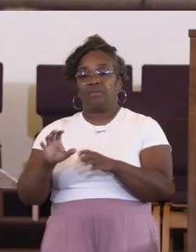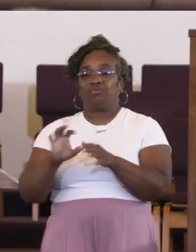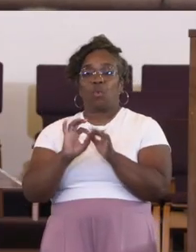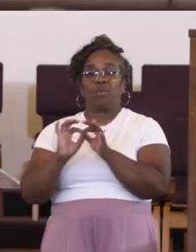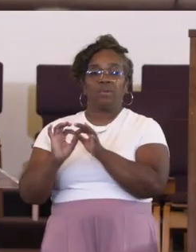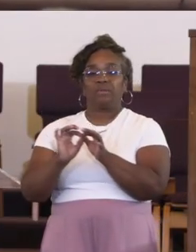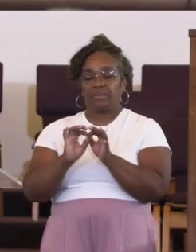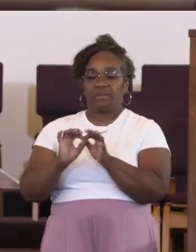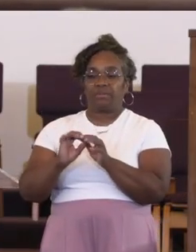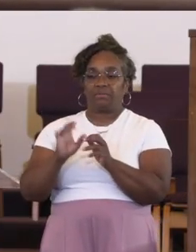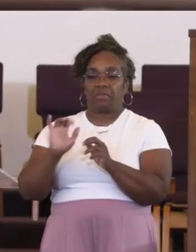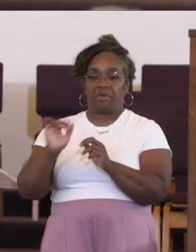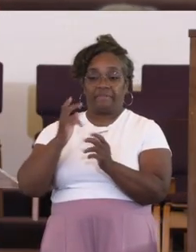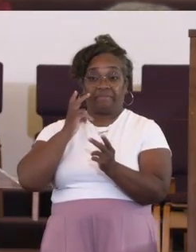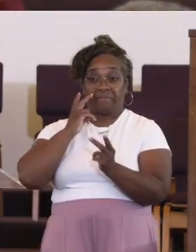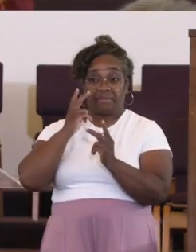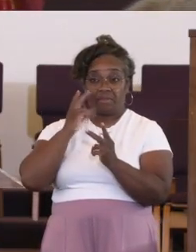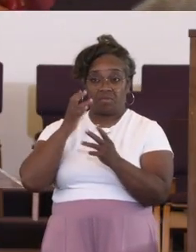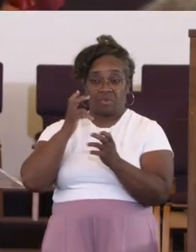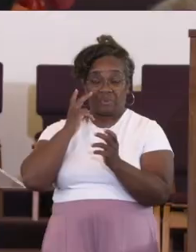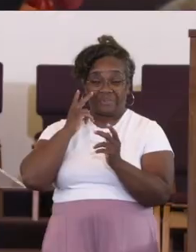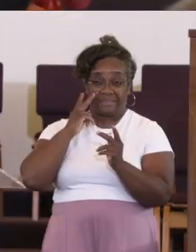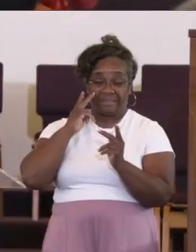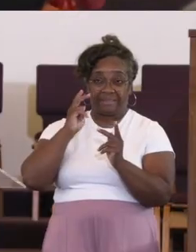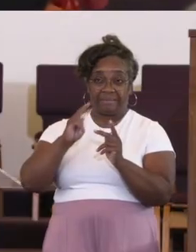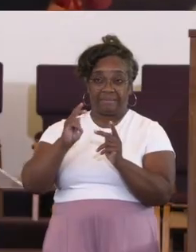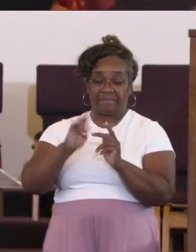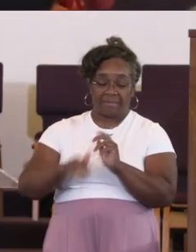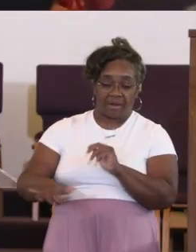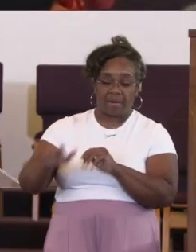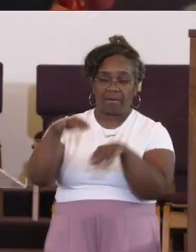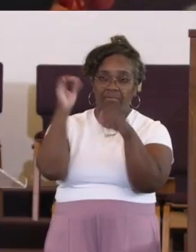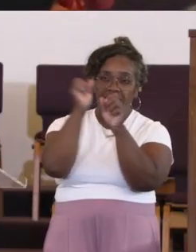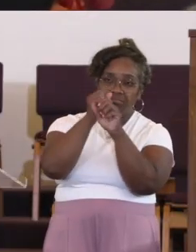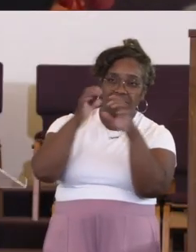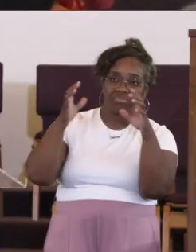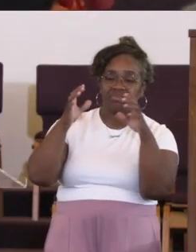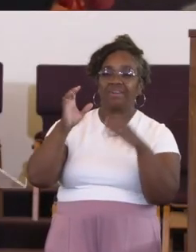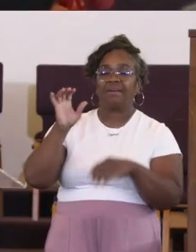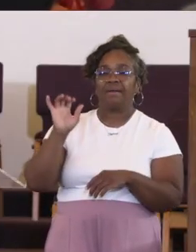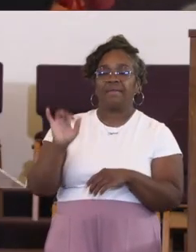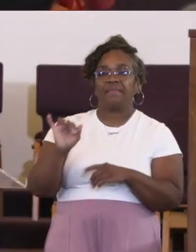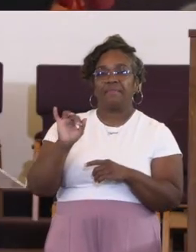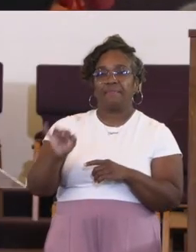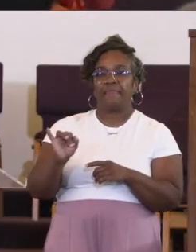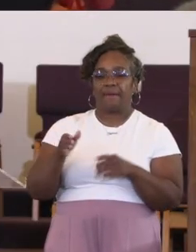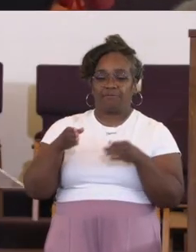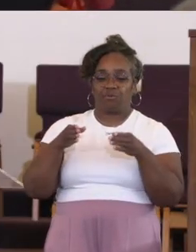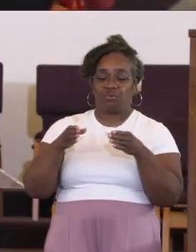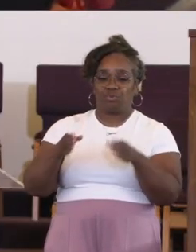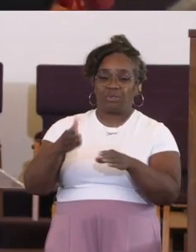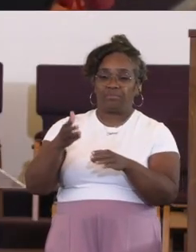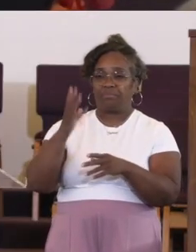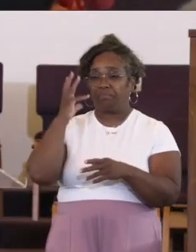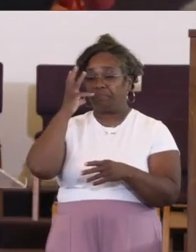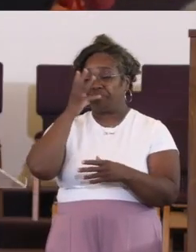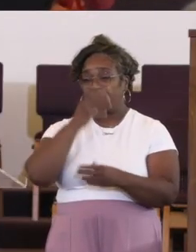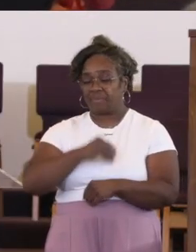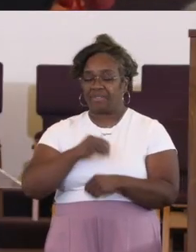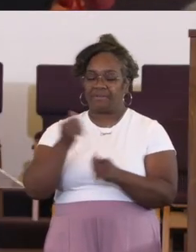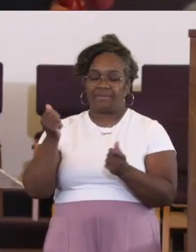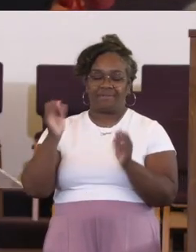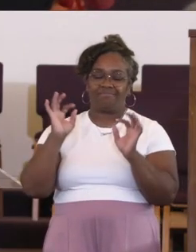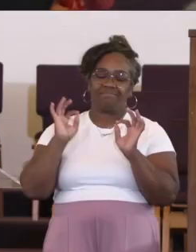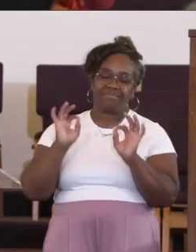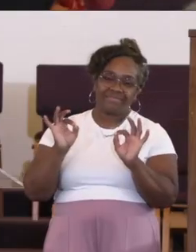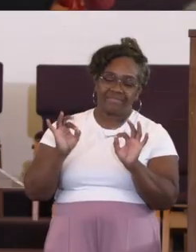neighborhood come back. And that streetscape has been everything that we hoped it could be. And if